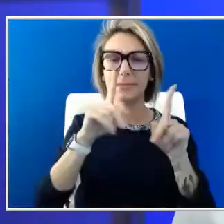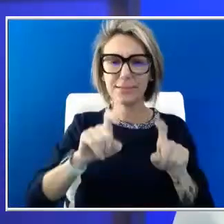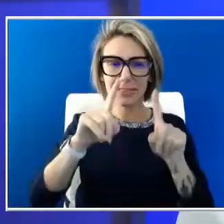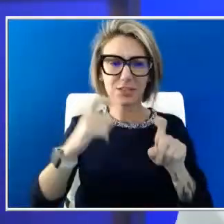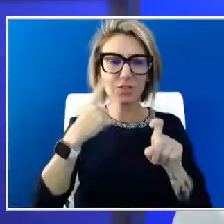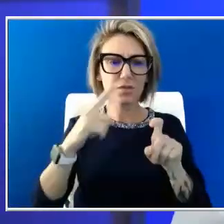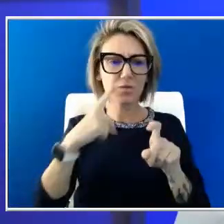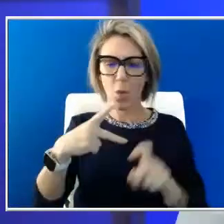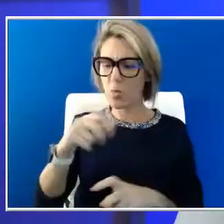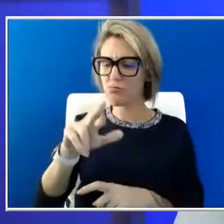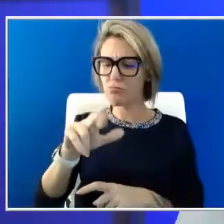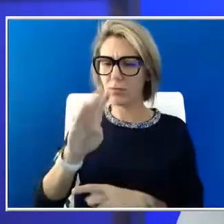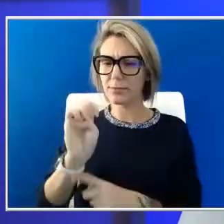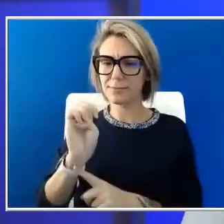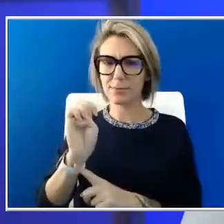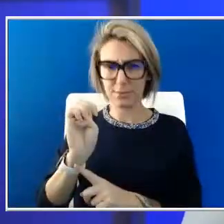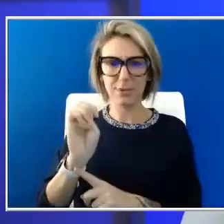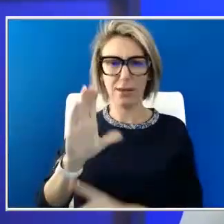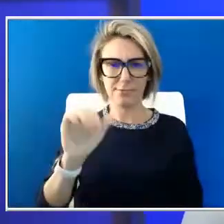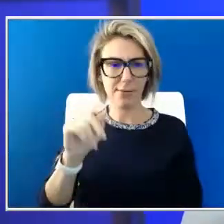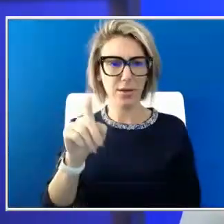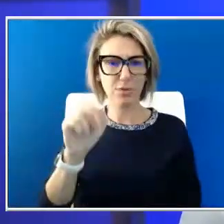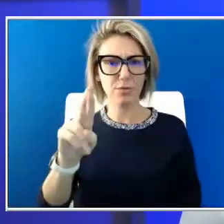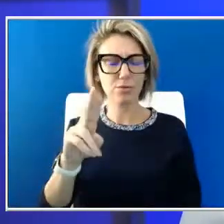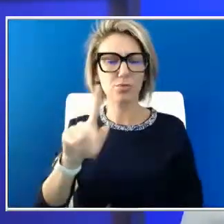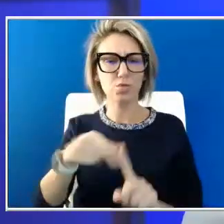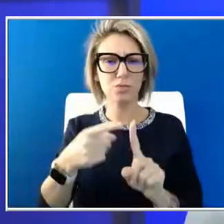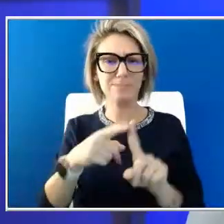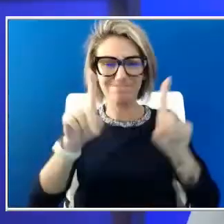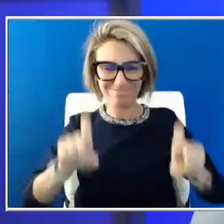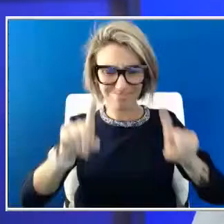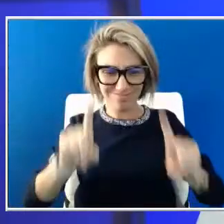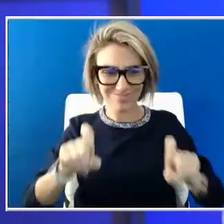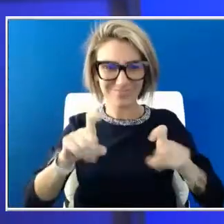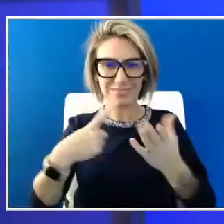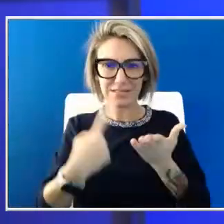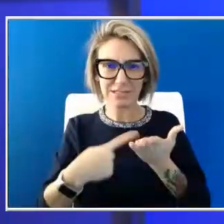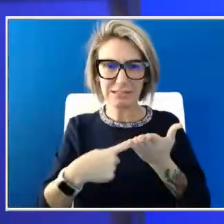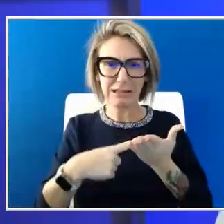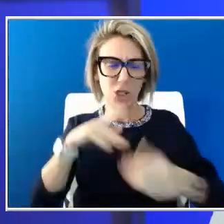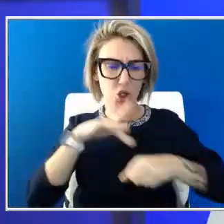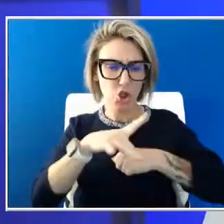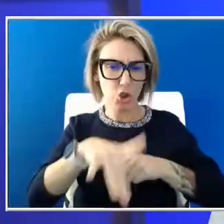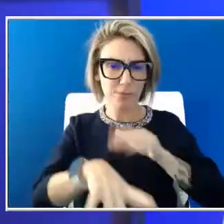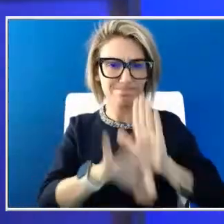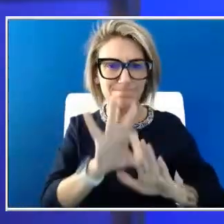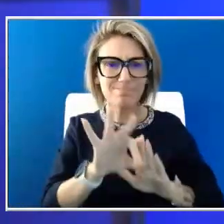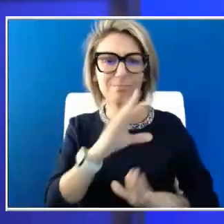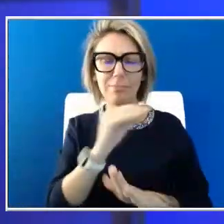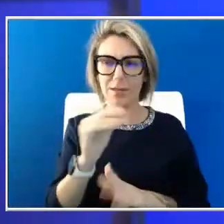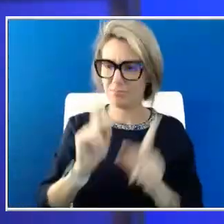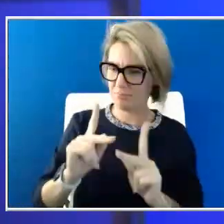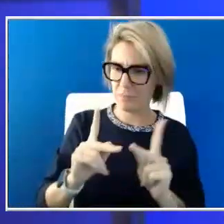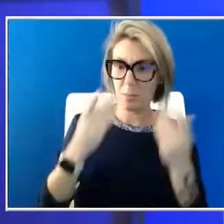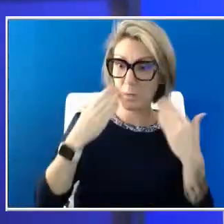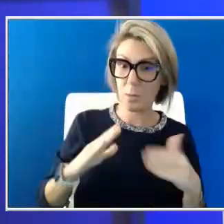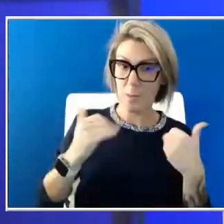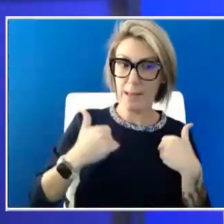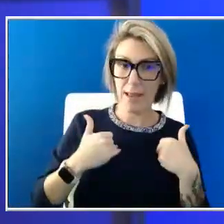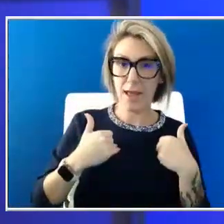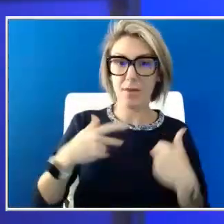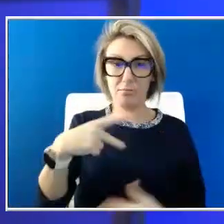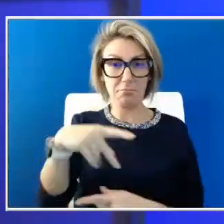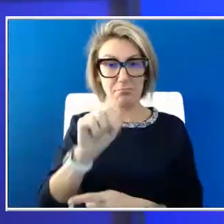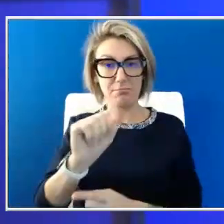in fact, when we talk about screening and early detection for men who don't know that they have prostate cancer, PSA is the test